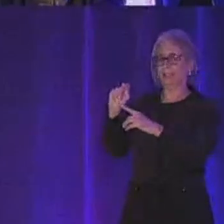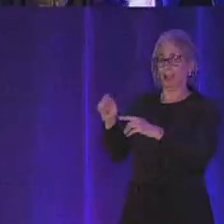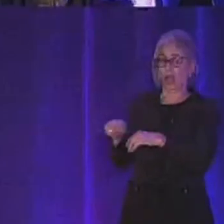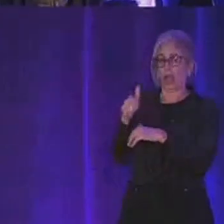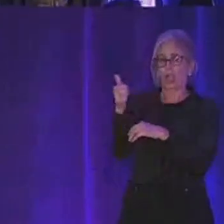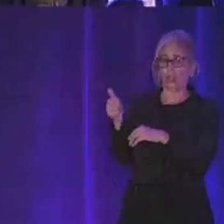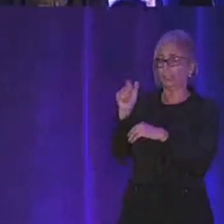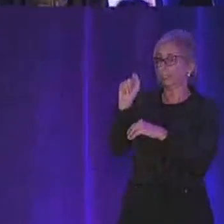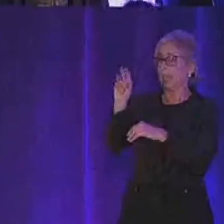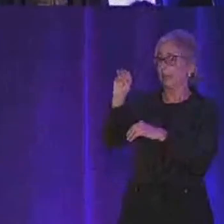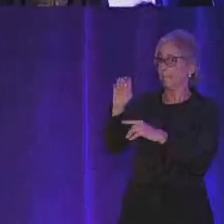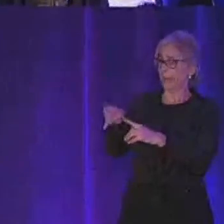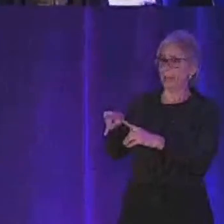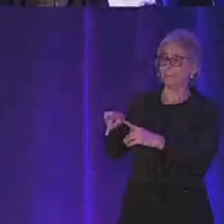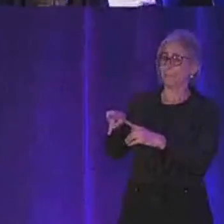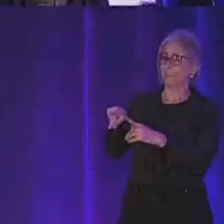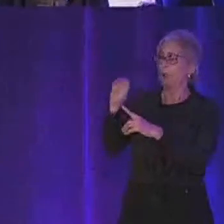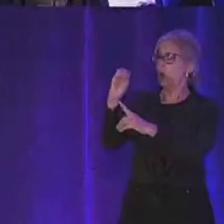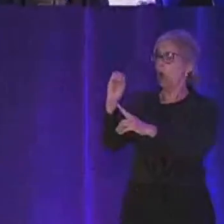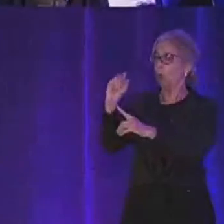Others.map, O, and we'll do